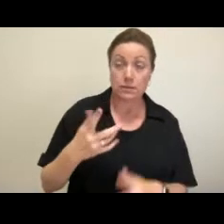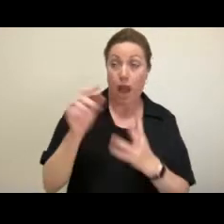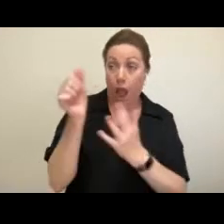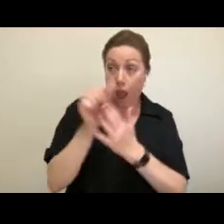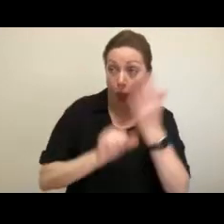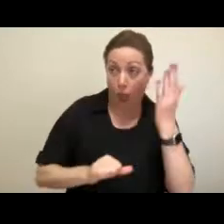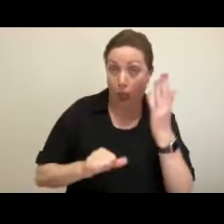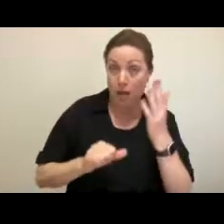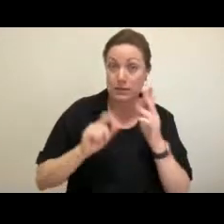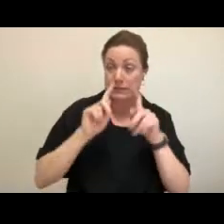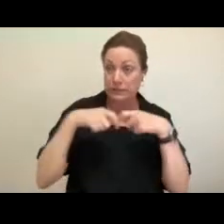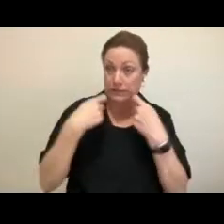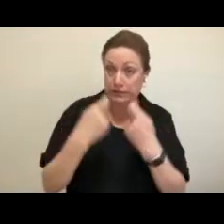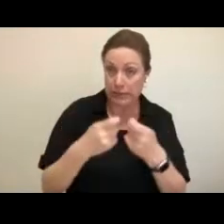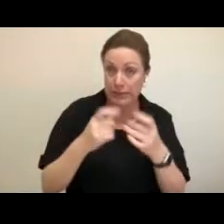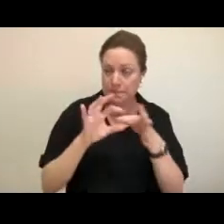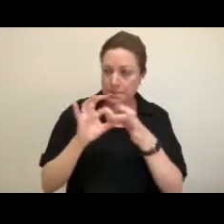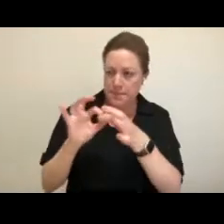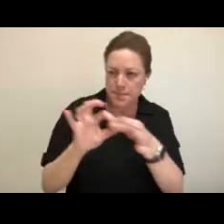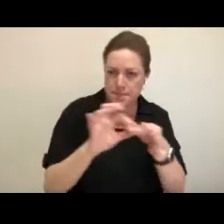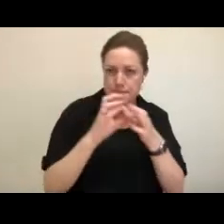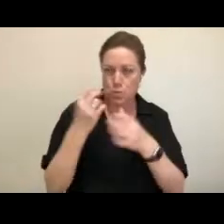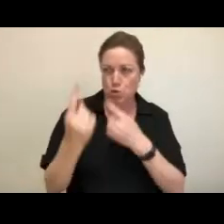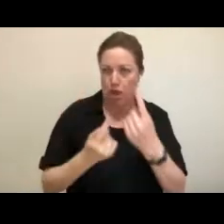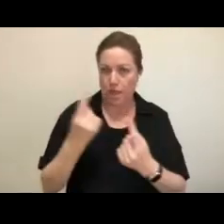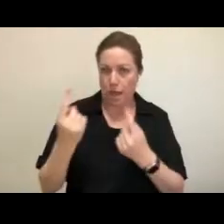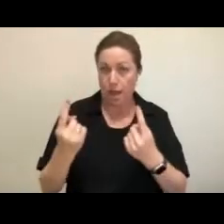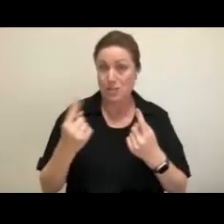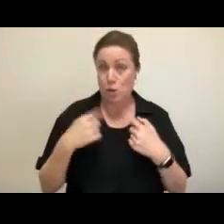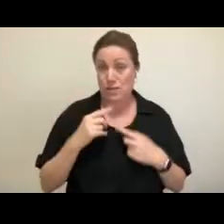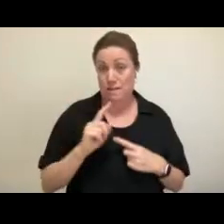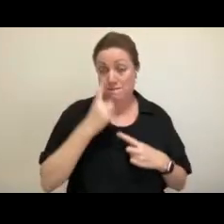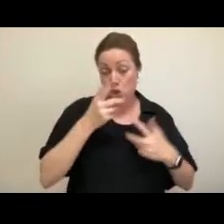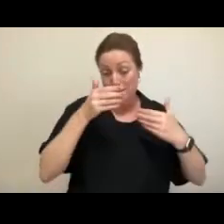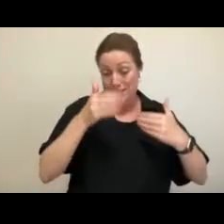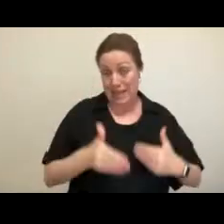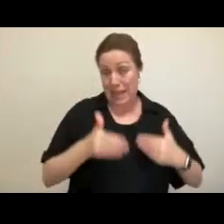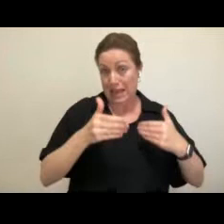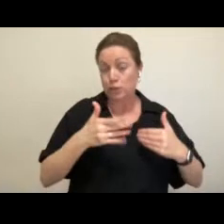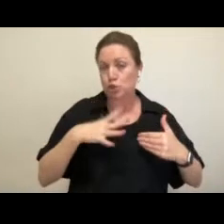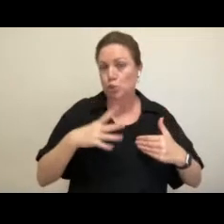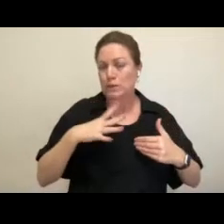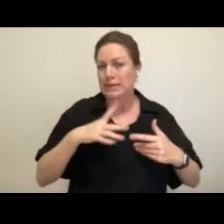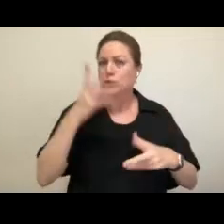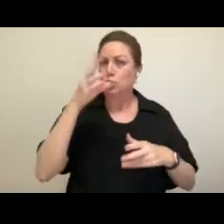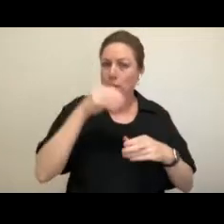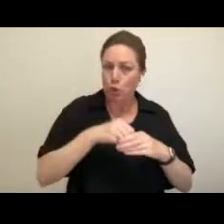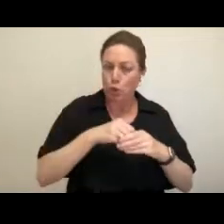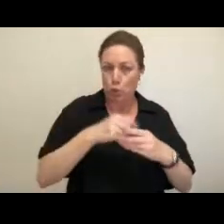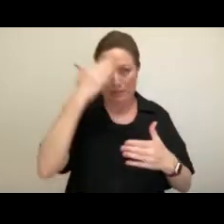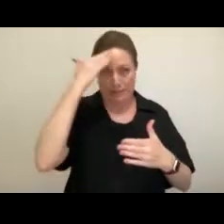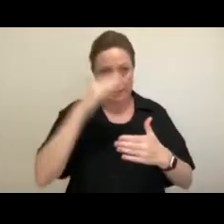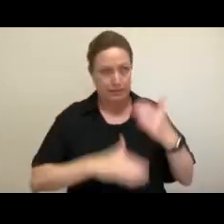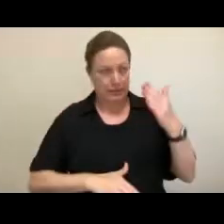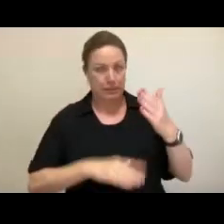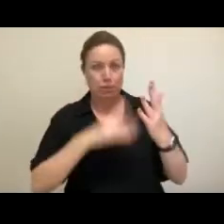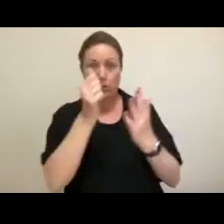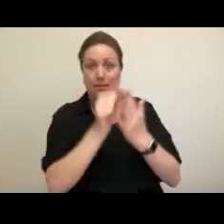this stage of your application, you need to include an experienced public artist or